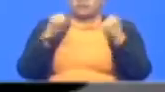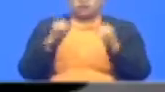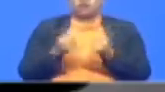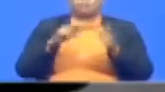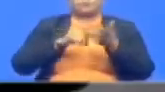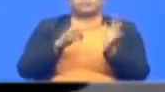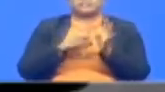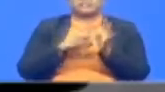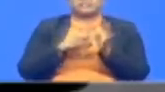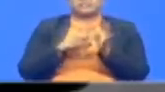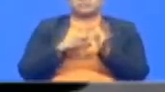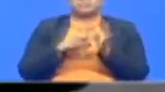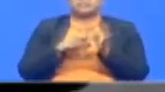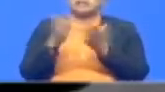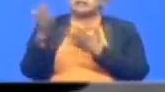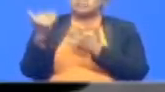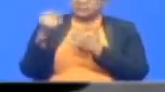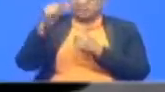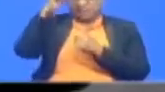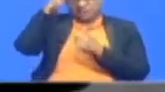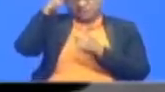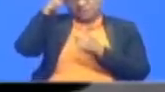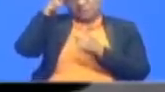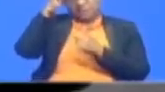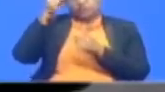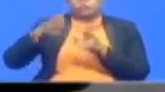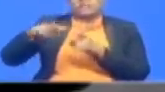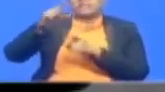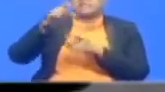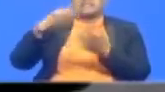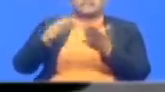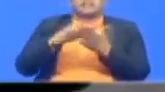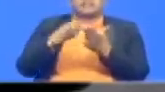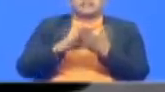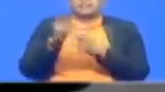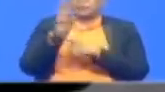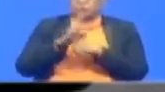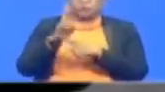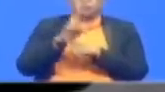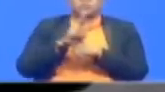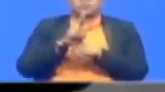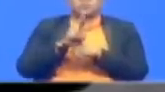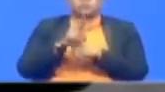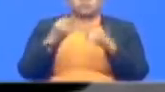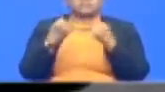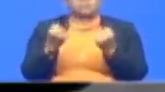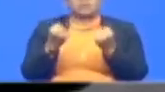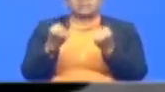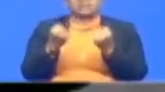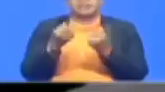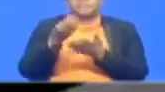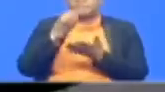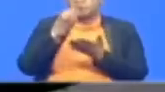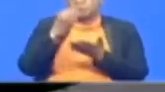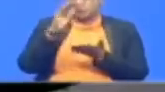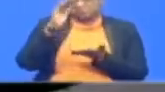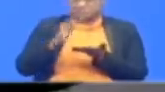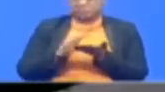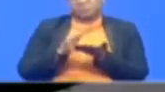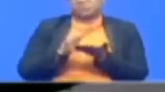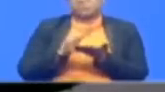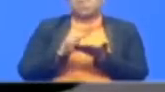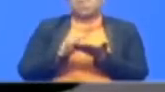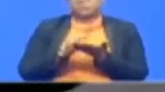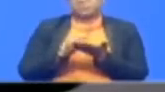corrupt. I also expect the government to increase funding the youth and stabilizing food prices. Another one on the